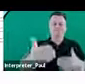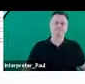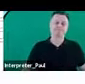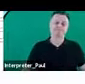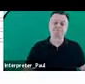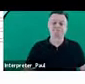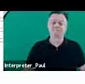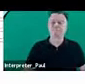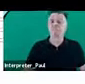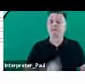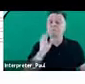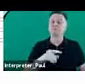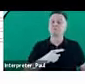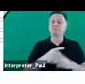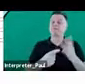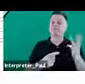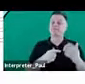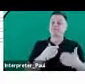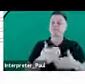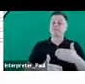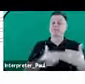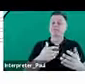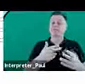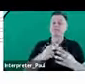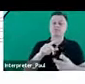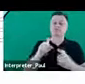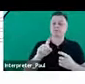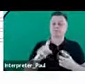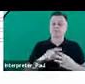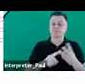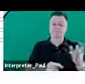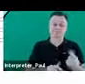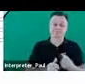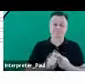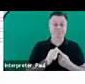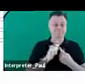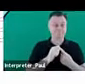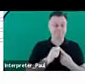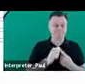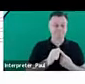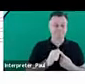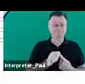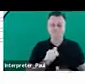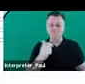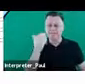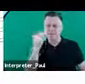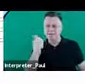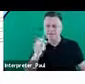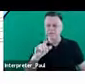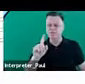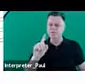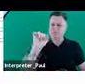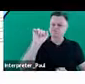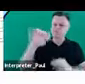would say there's three steps to working out what you need during the recruitment process. So first of all, step one is finding out what the recruitment process